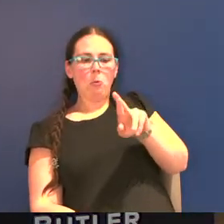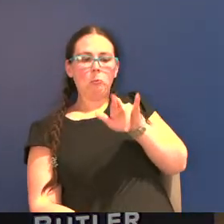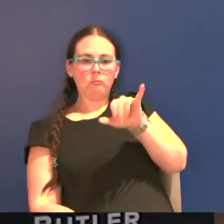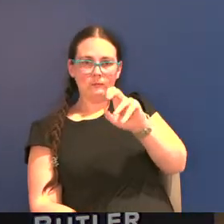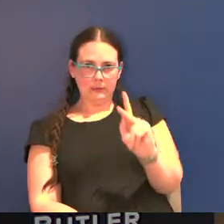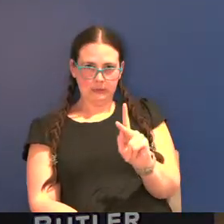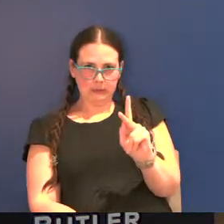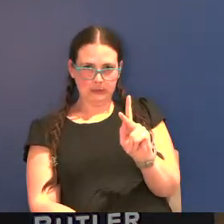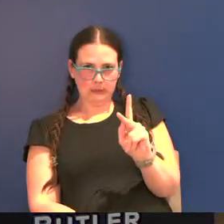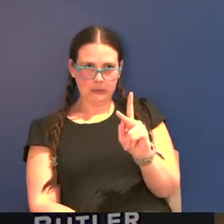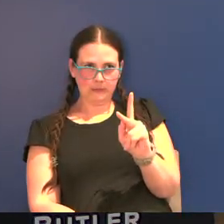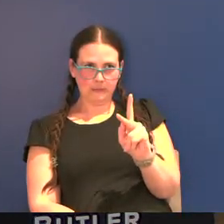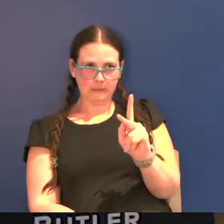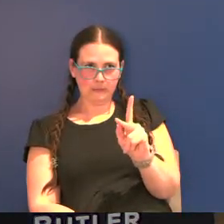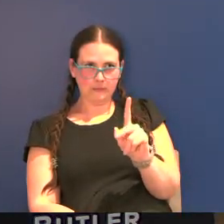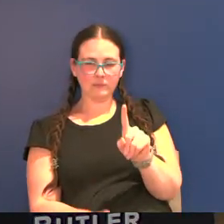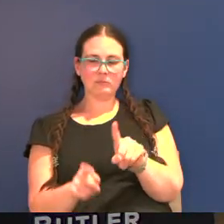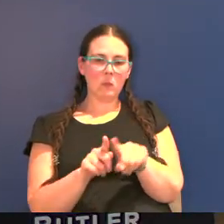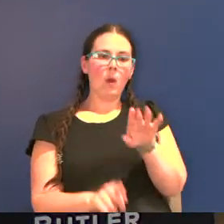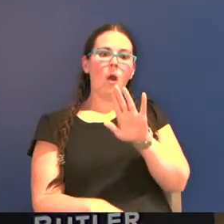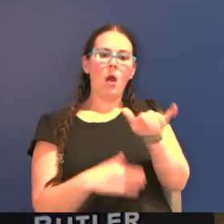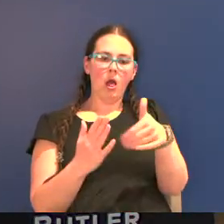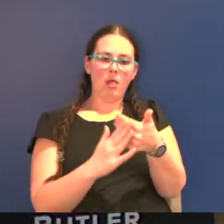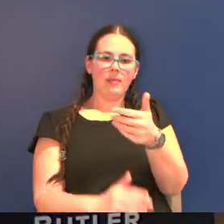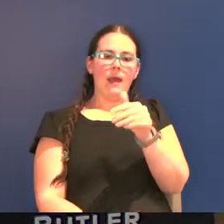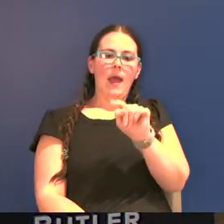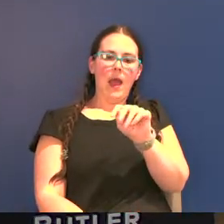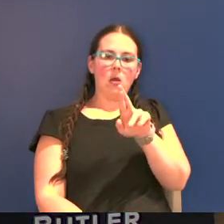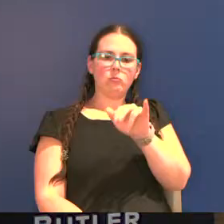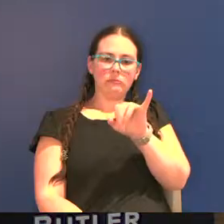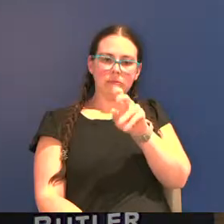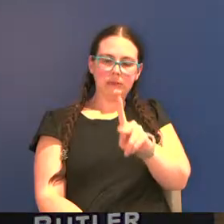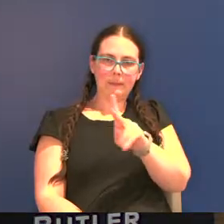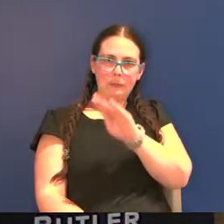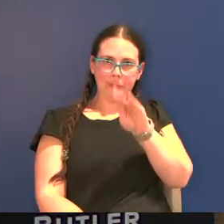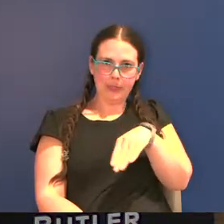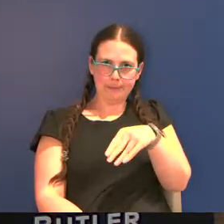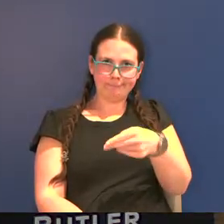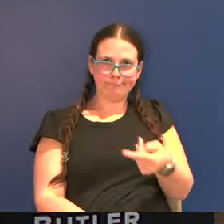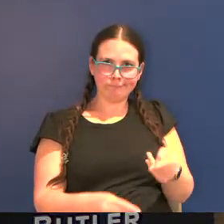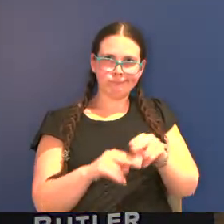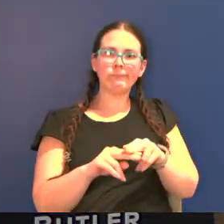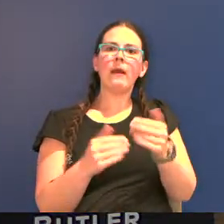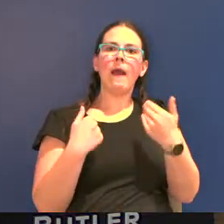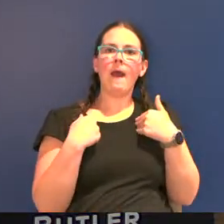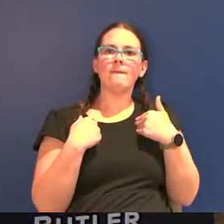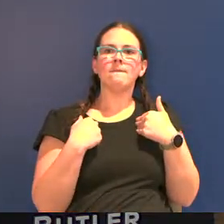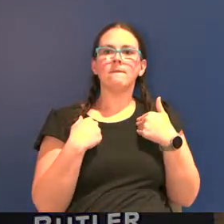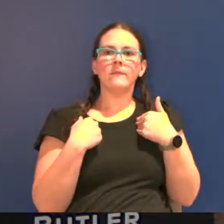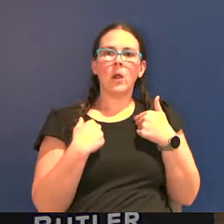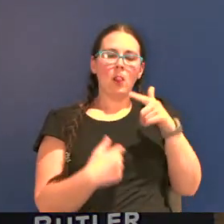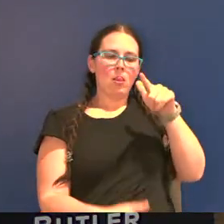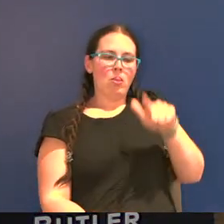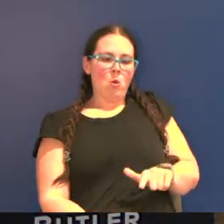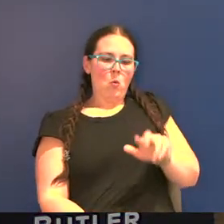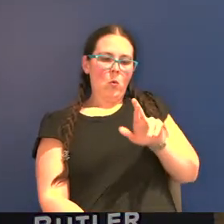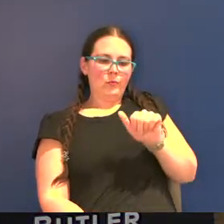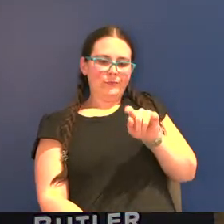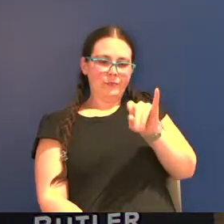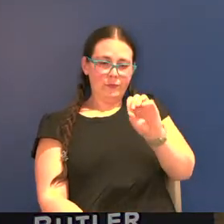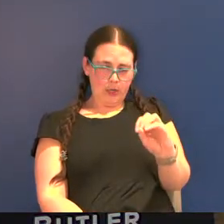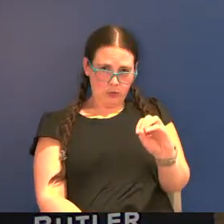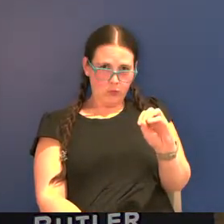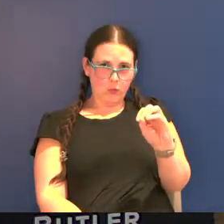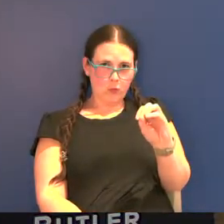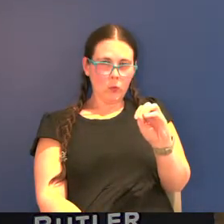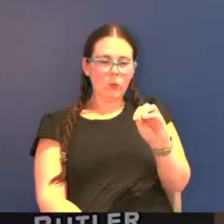all of the at-risk percentage and up, they have a lower ratio. So